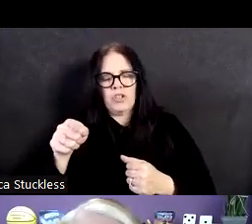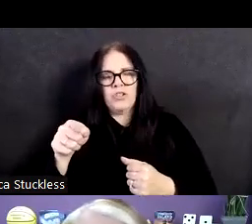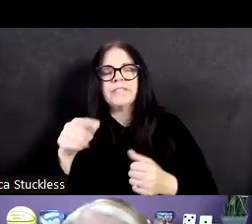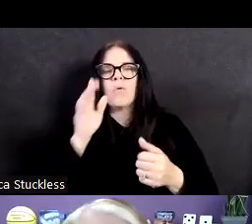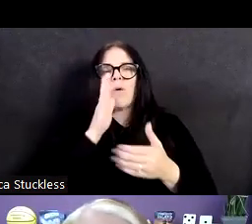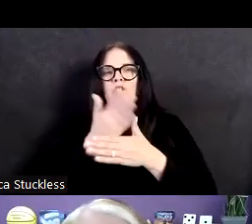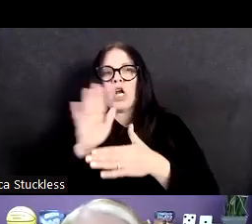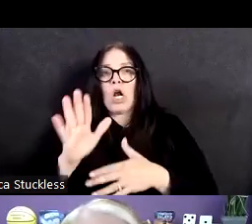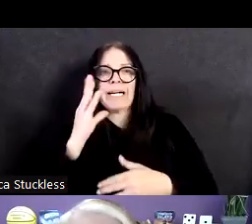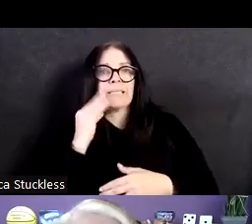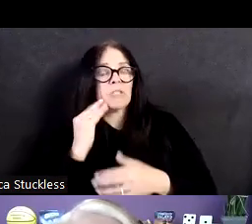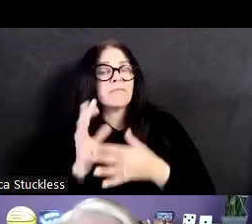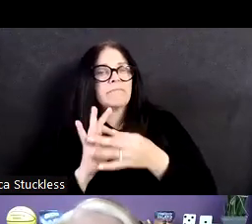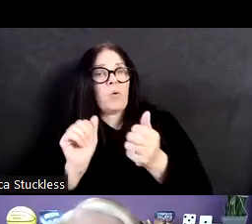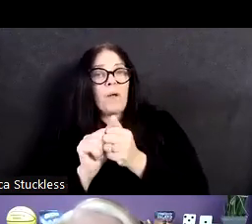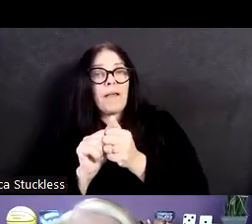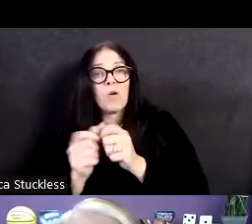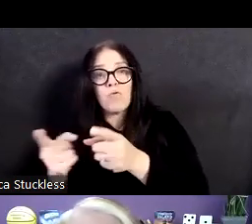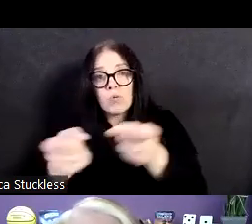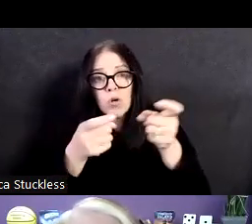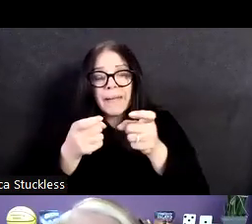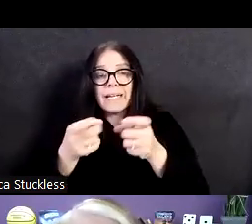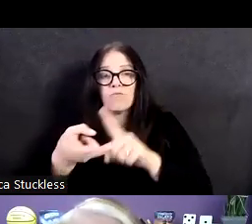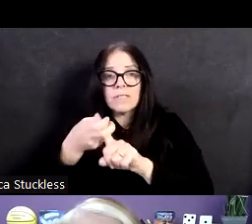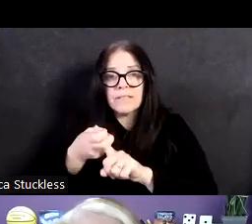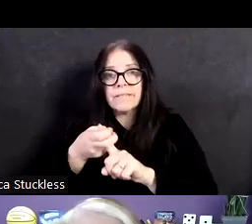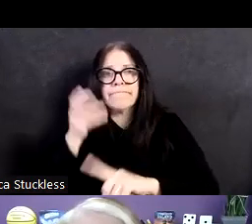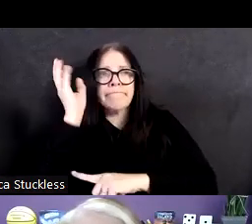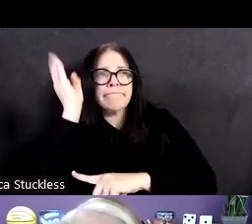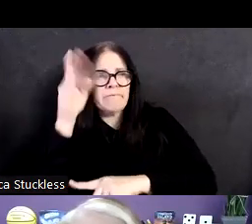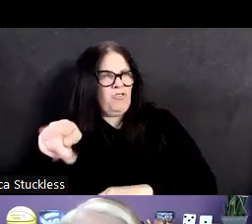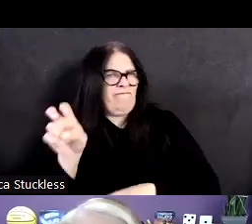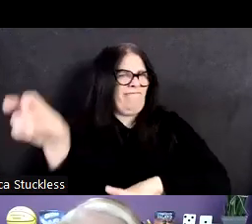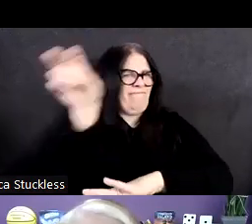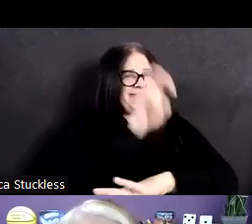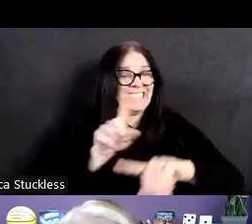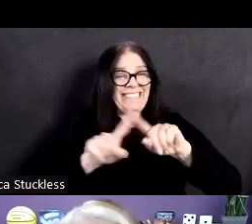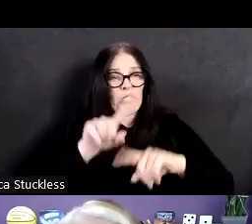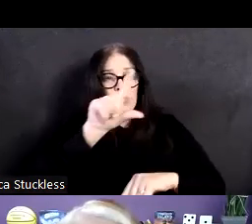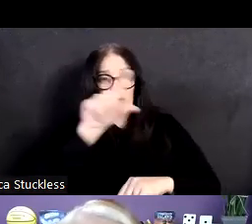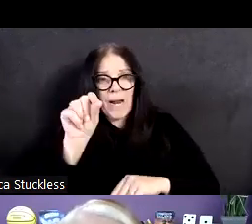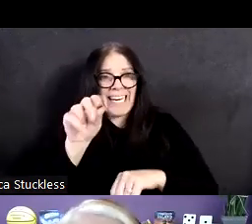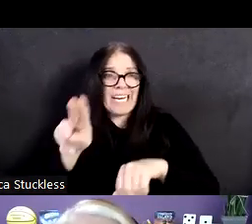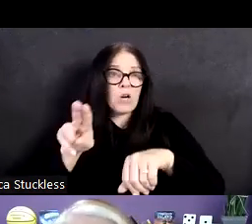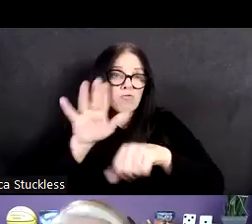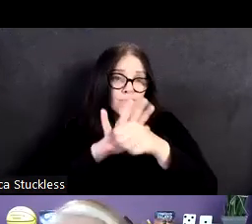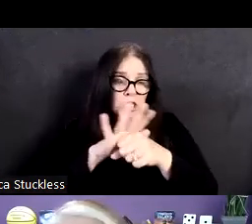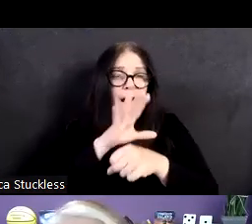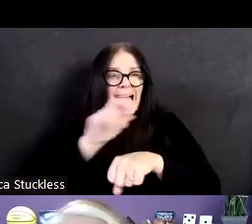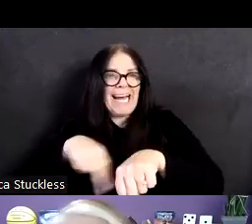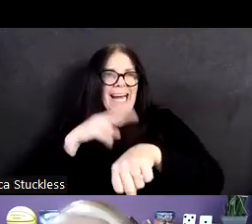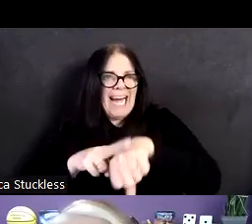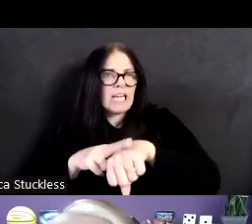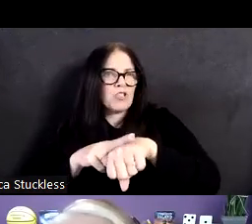and retention at more than 20 regional and national conferences and webinars. She recognizes that effective intake